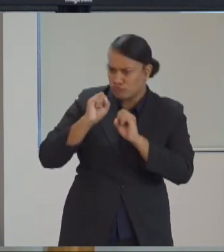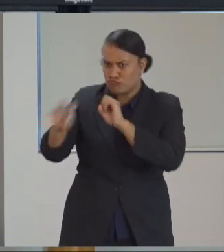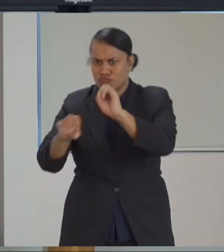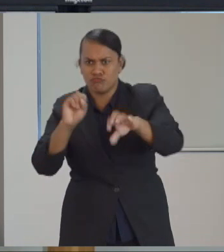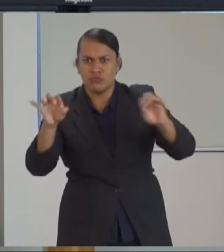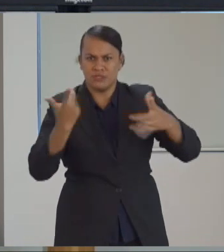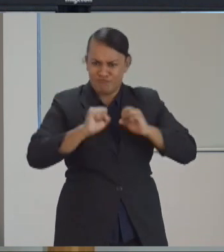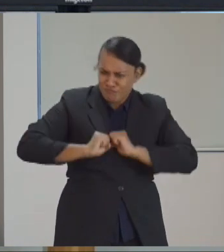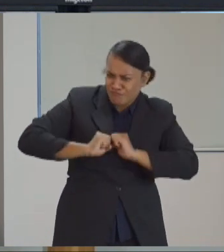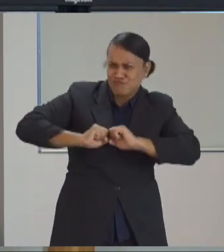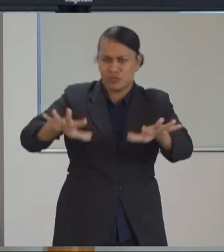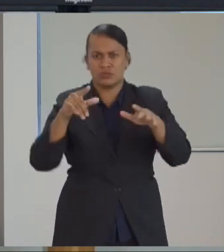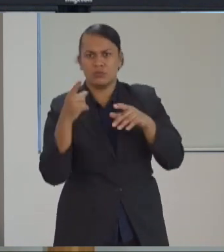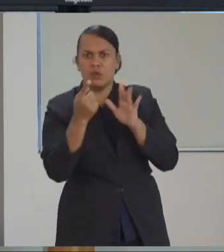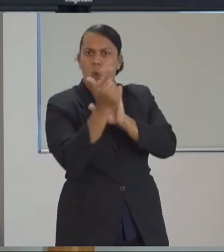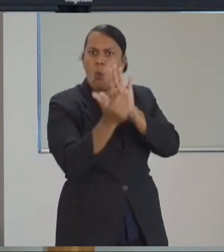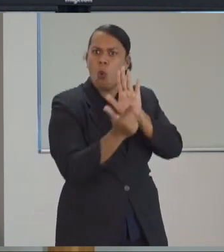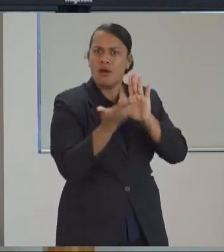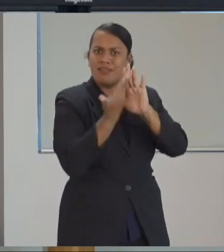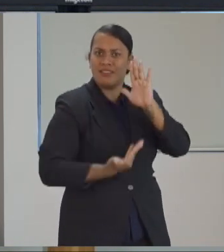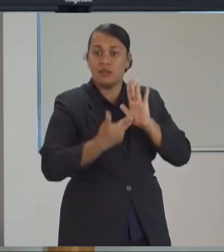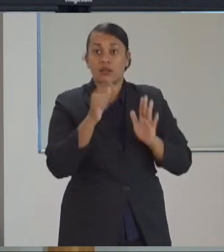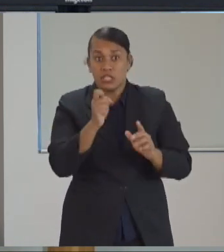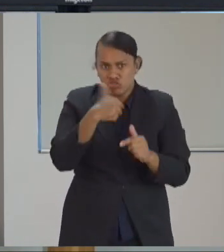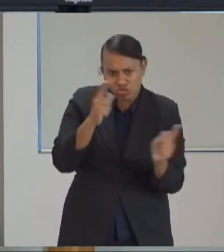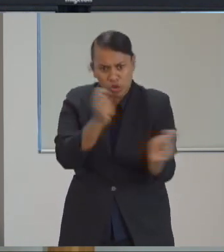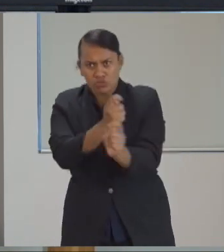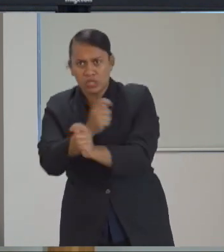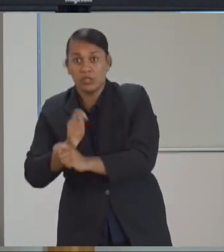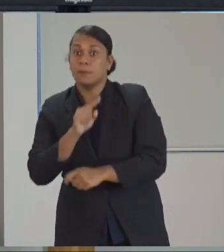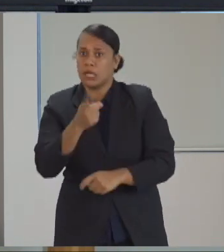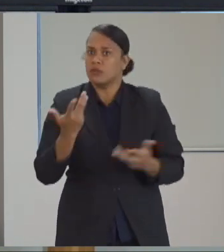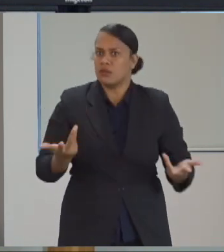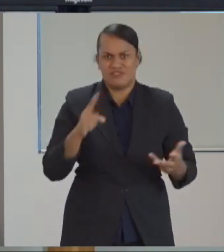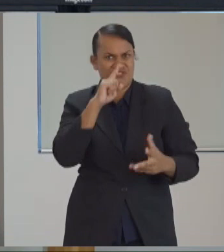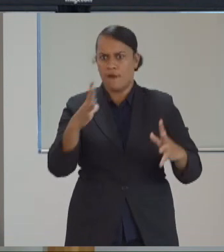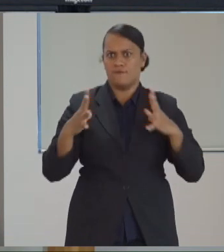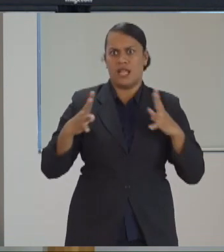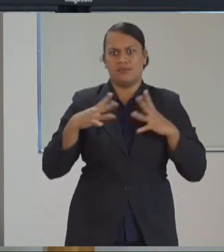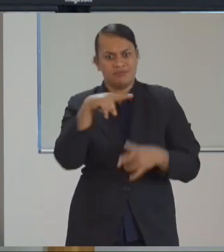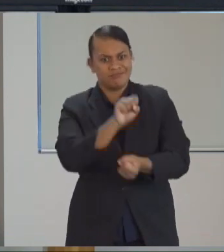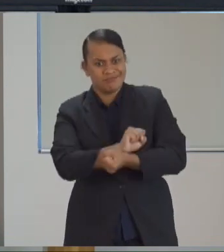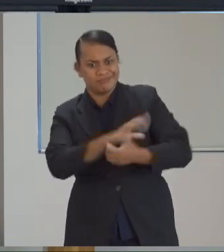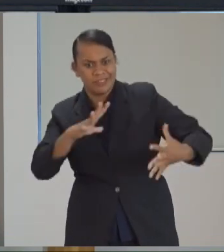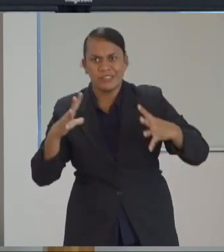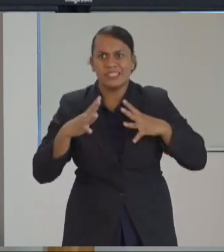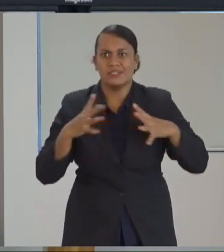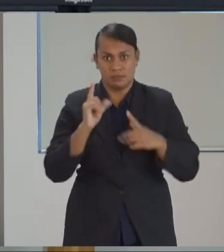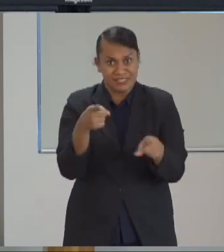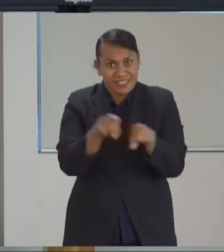amended rather than be dismissed in such a hasty manner. We understand this same magistrate made a similar ruling